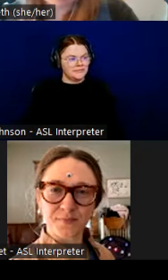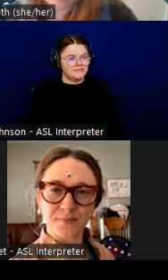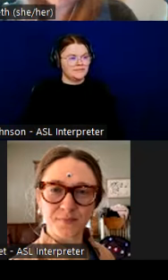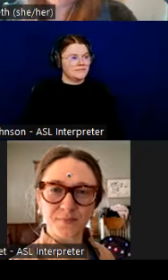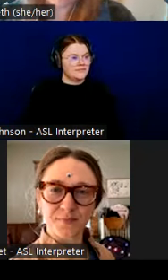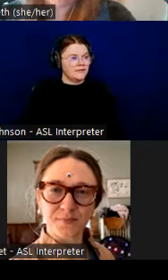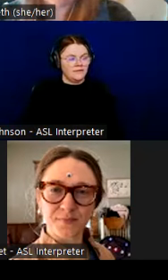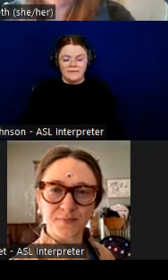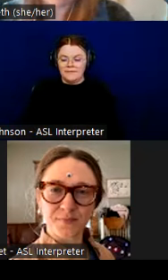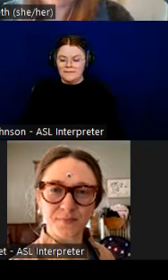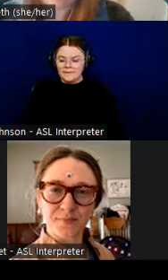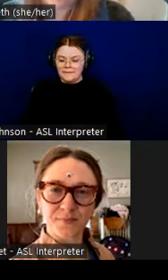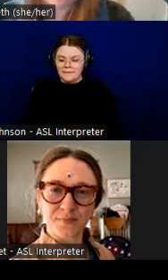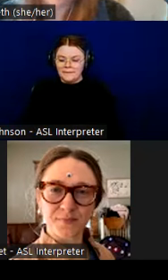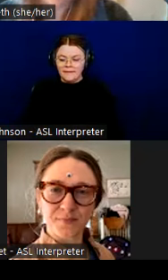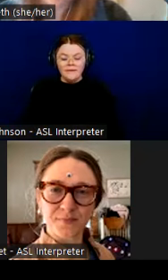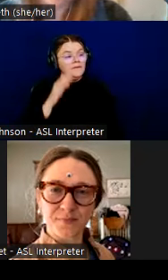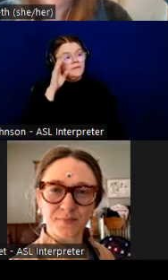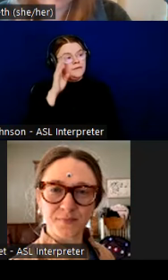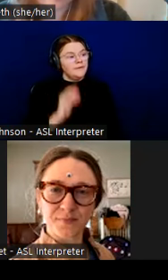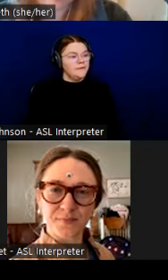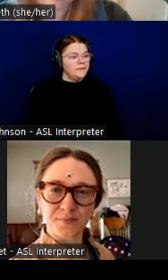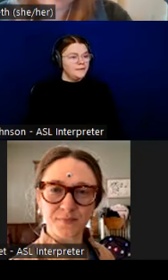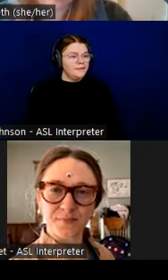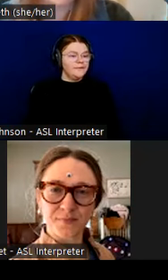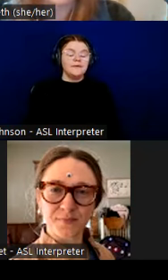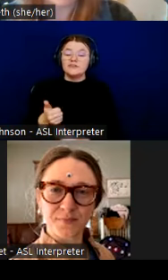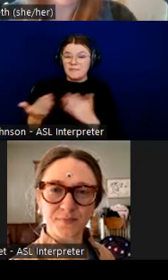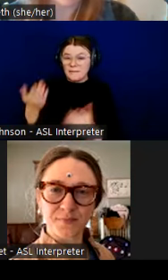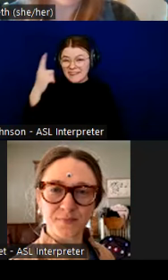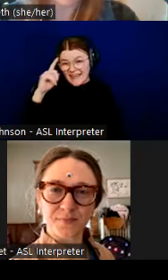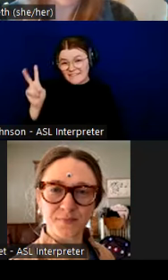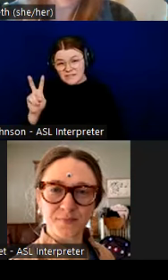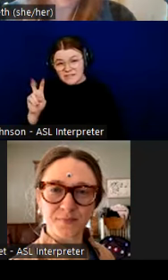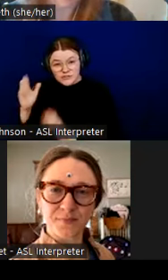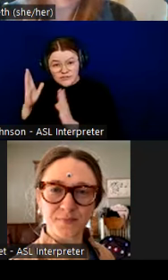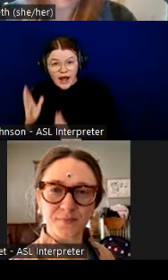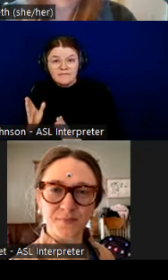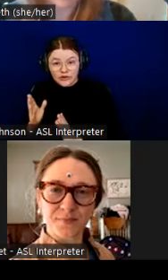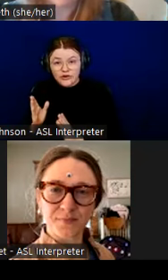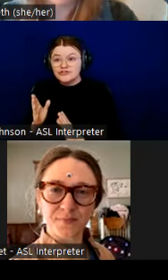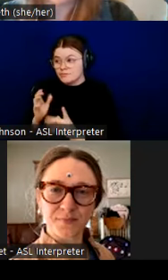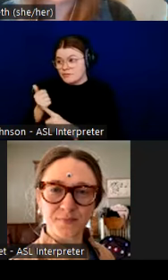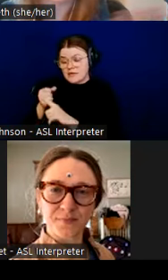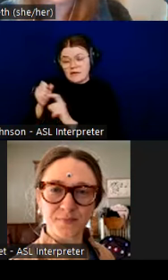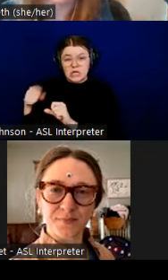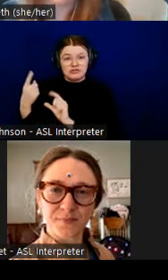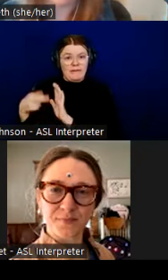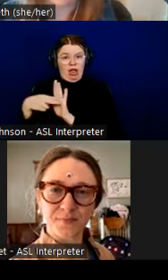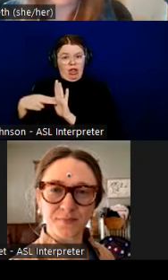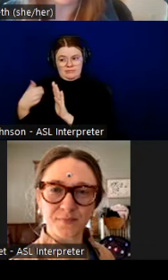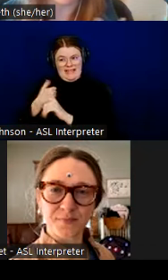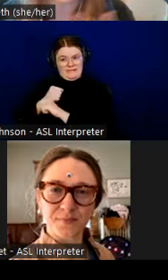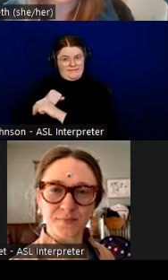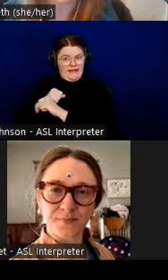You might think that victim survivors who assault or kill their abusers have a pretty easy case of self-defense, right? Like for Kim